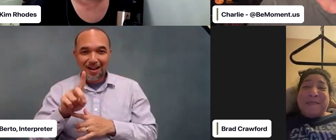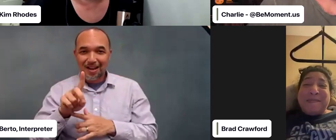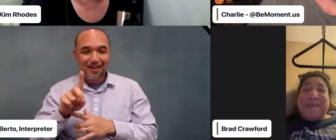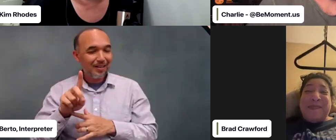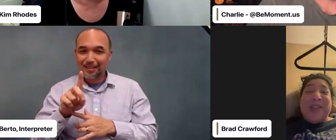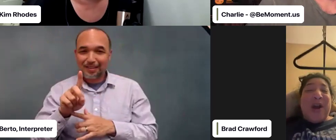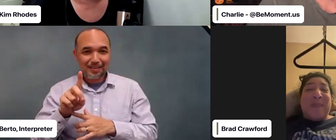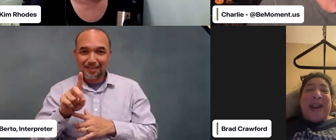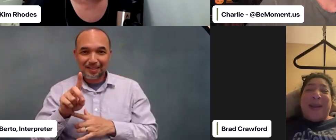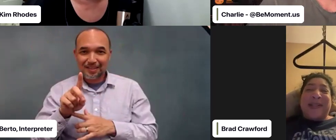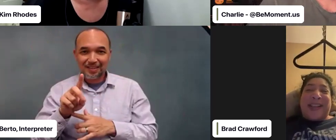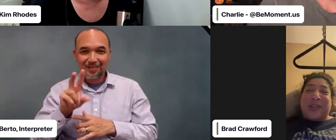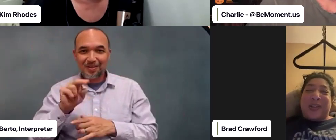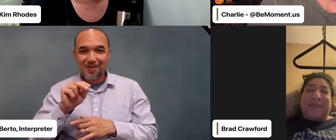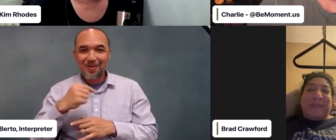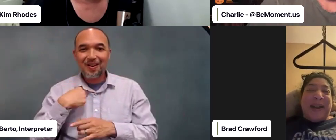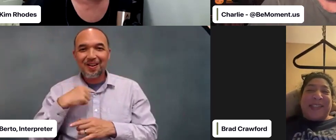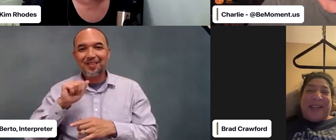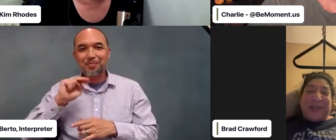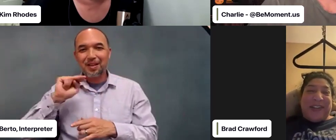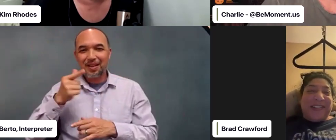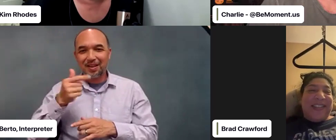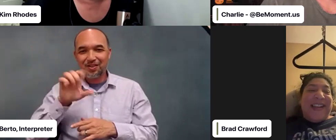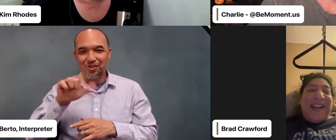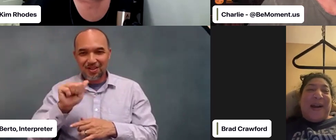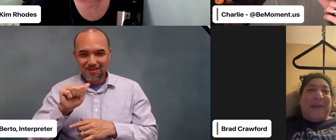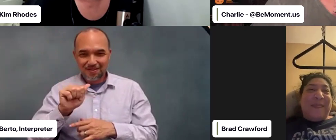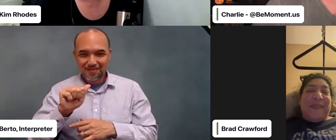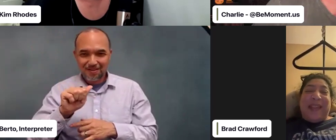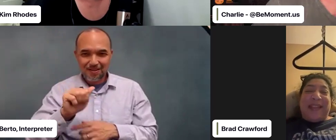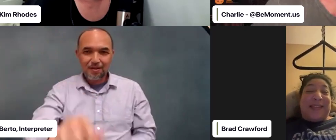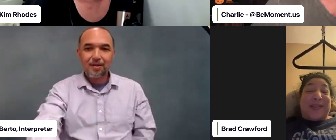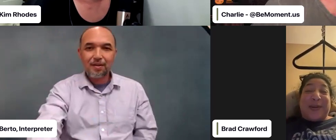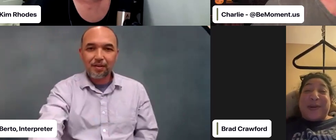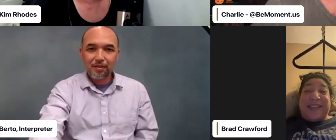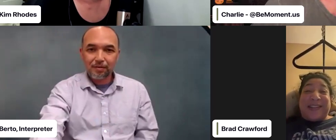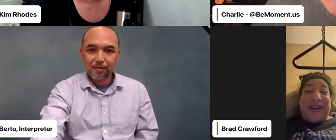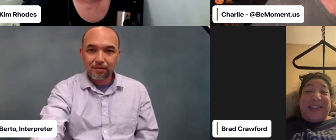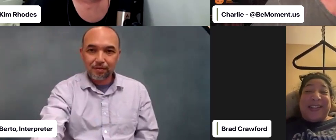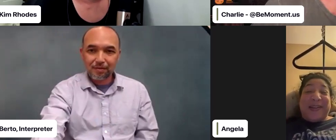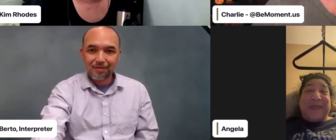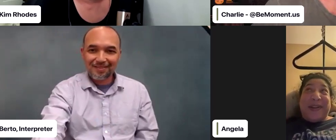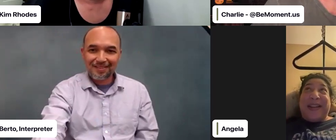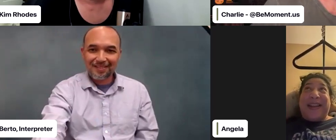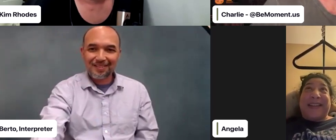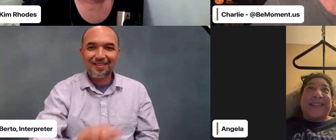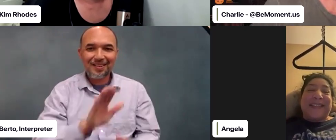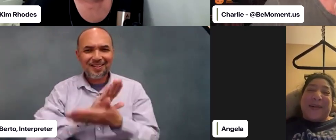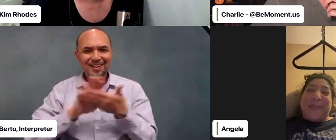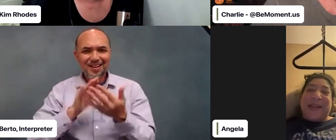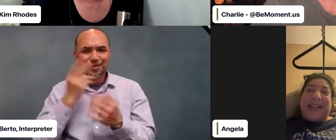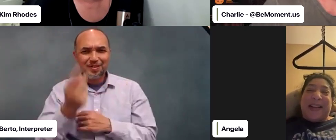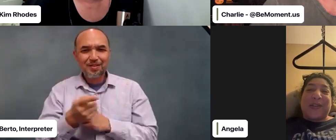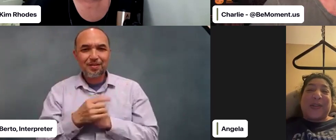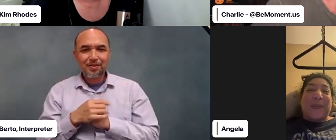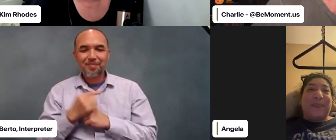Brad Crawford. no, my name is You're Angela. My name Hi, is Angela. Angela. Um, so nice to finally see you. Okay,